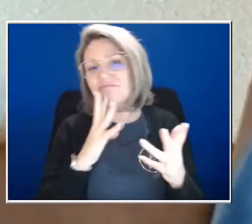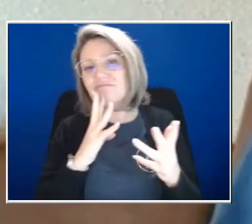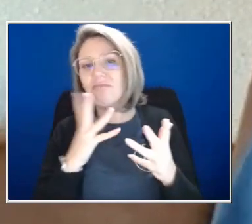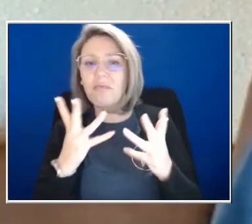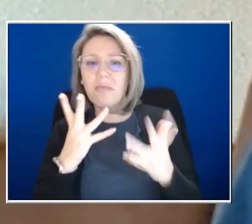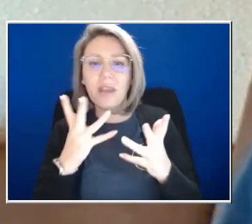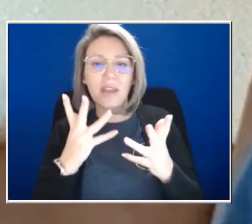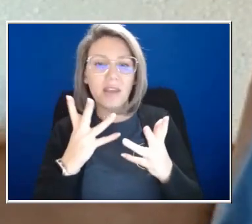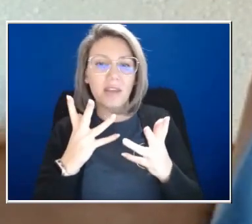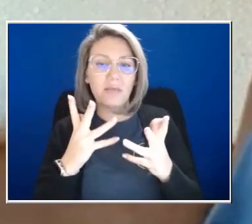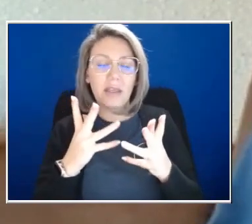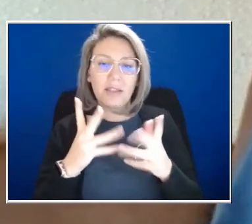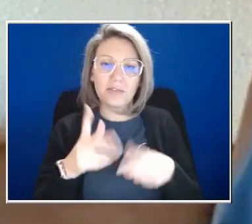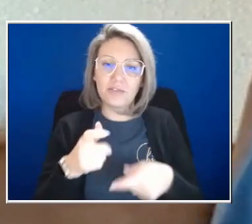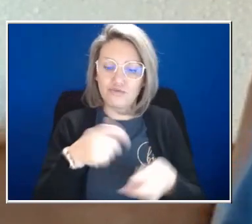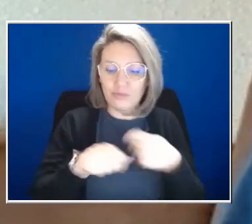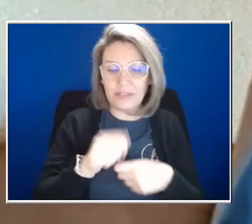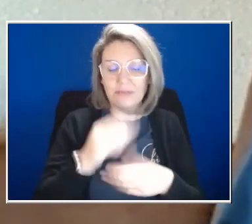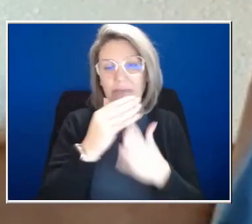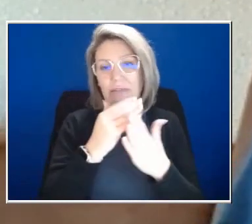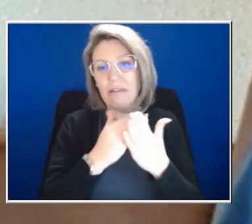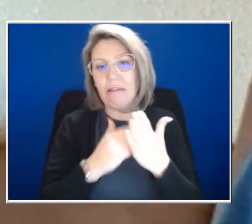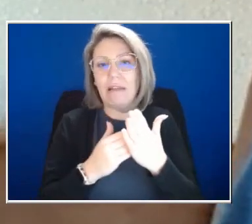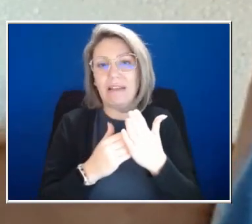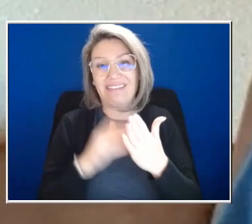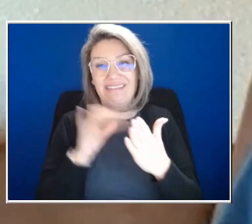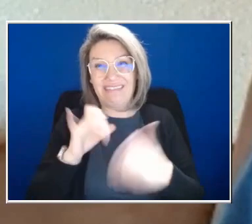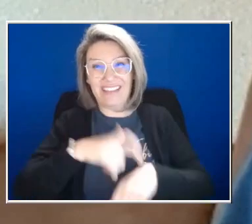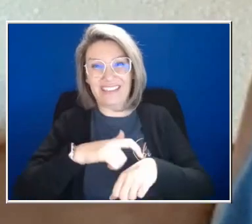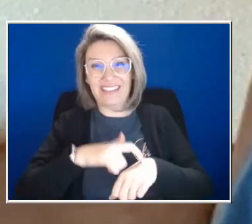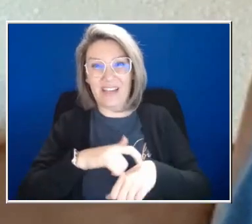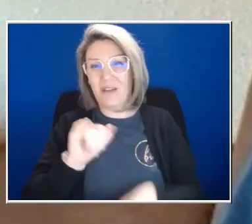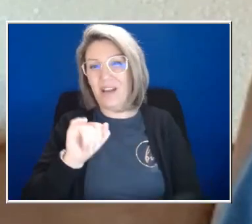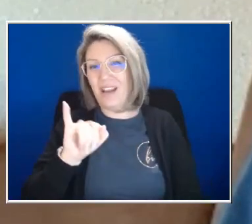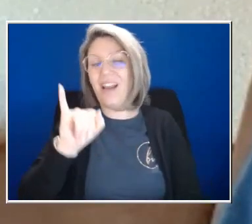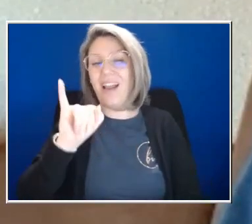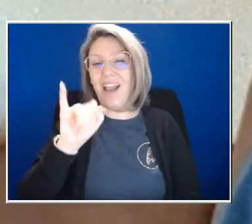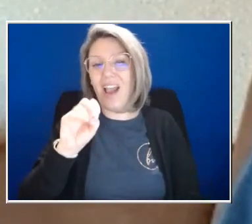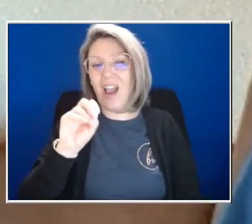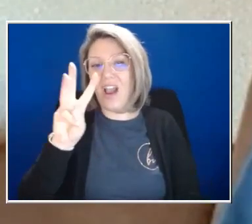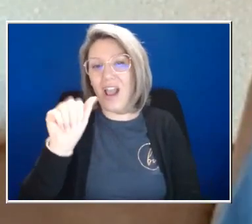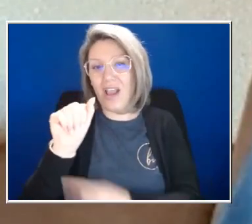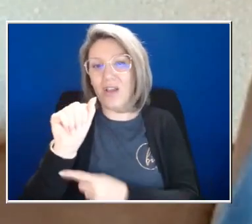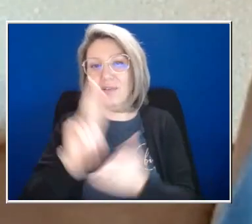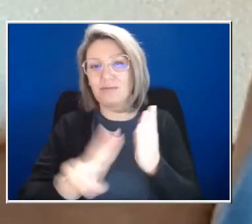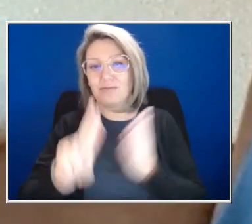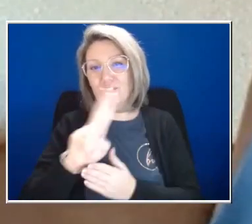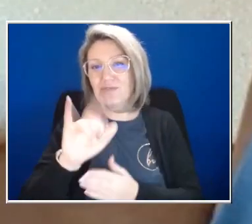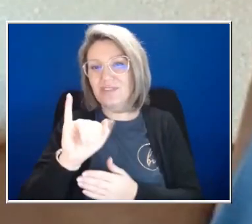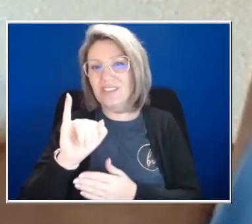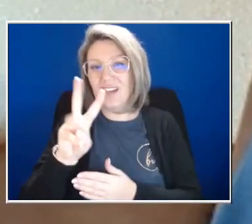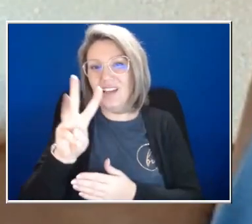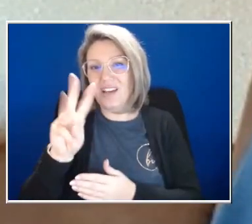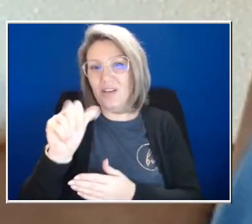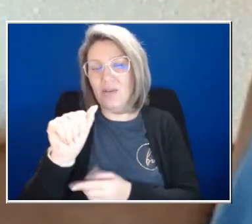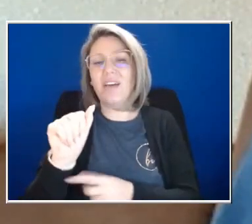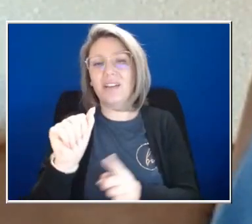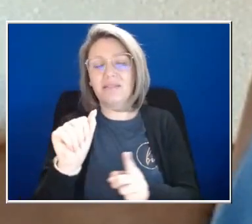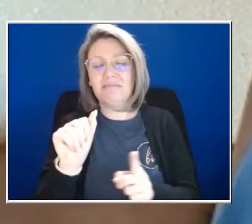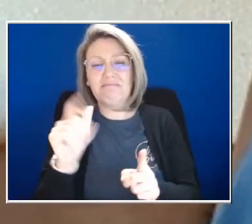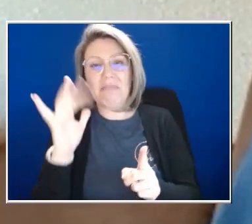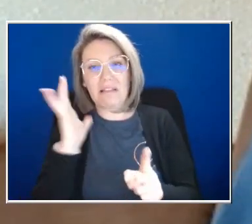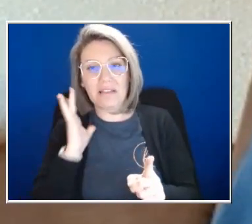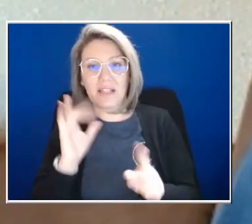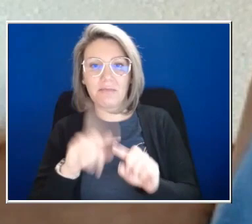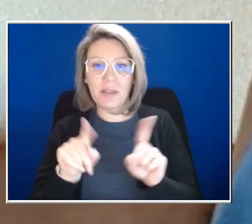on the transplant list. At the time, I was up in Iowa, so I did some work with the University of Iowa up there on my heart condition then.